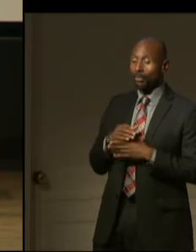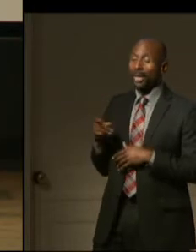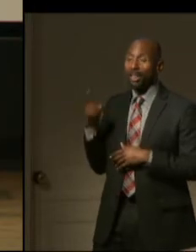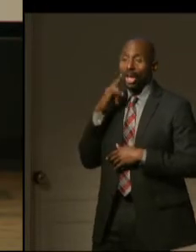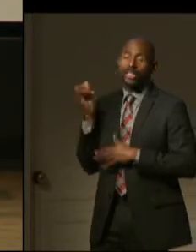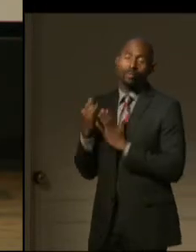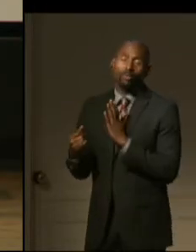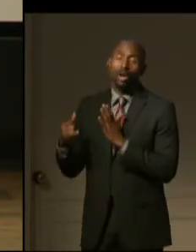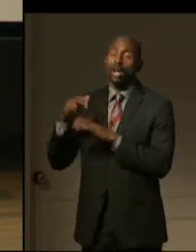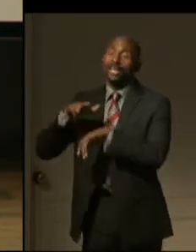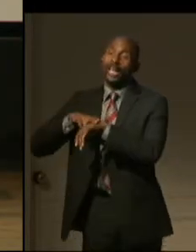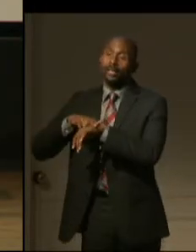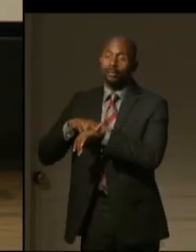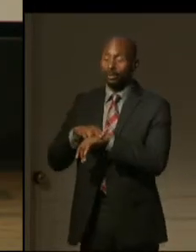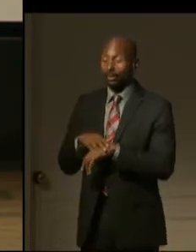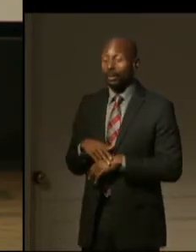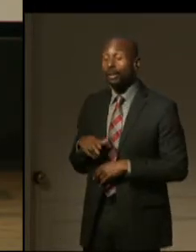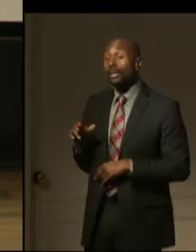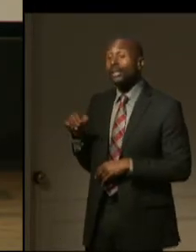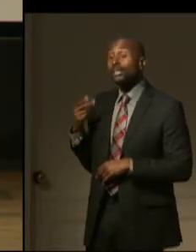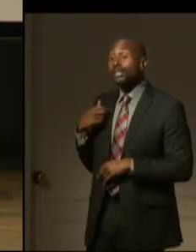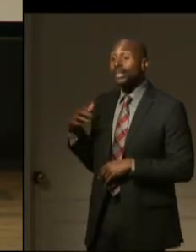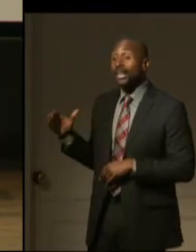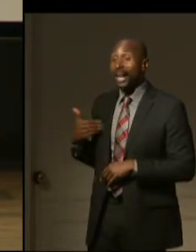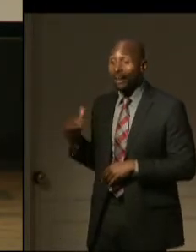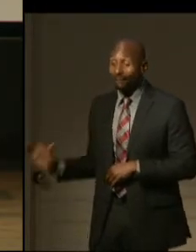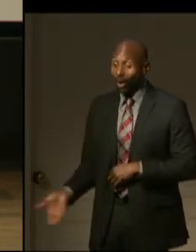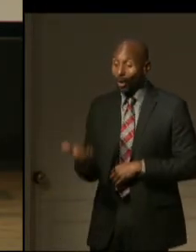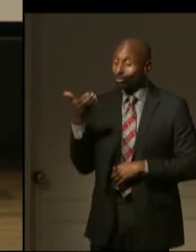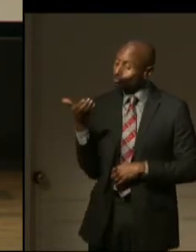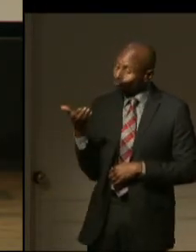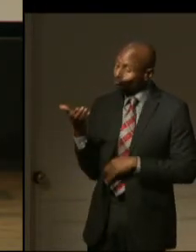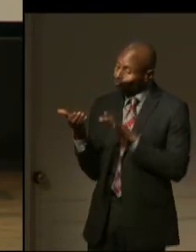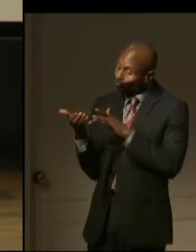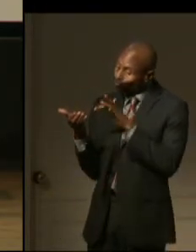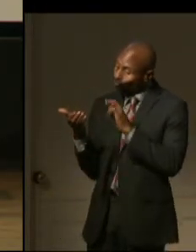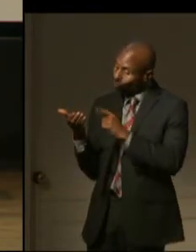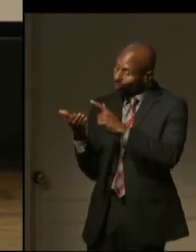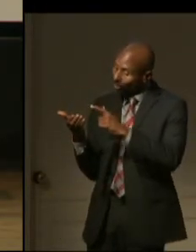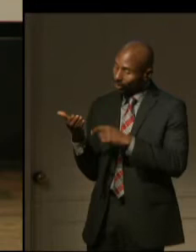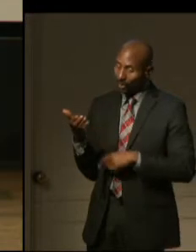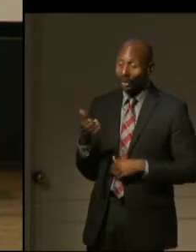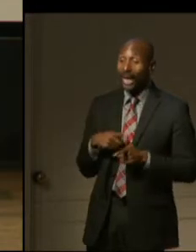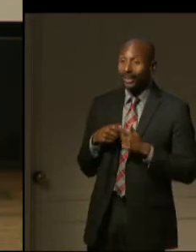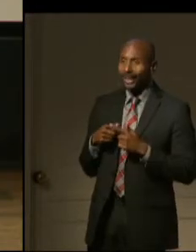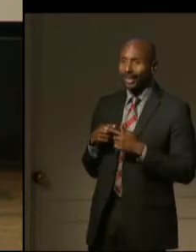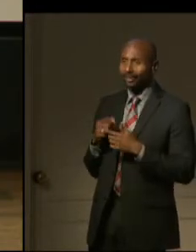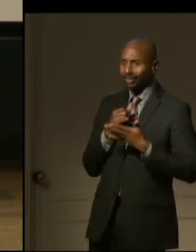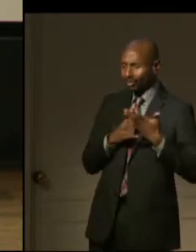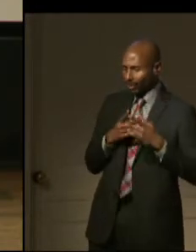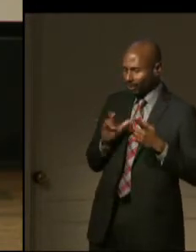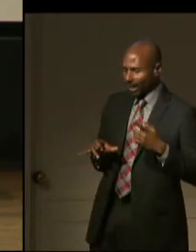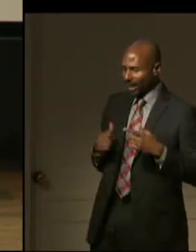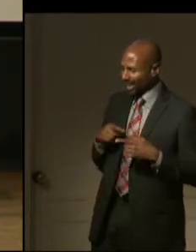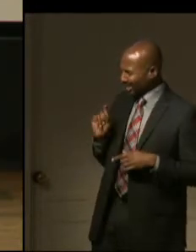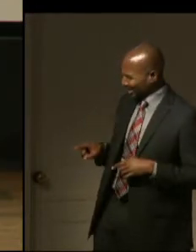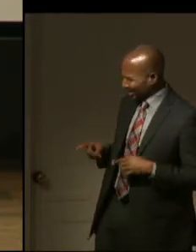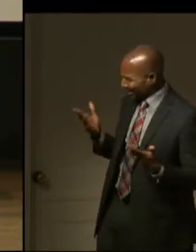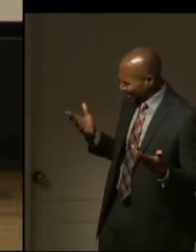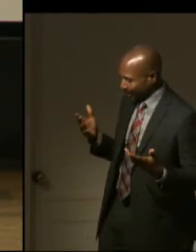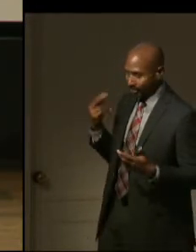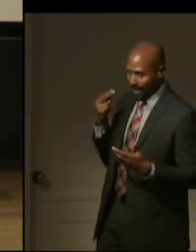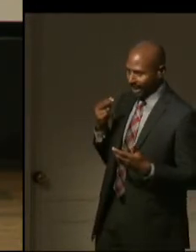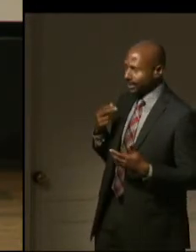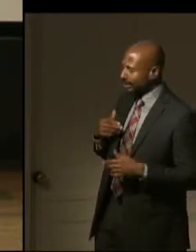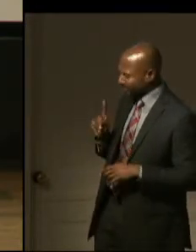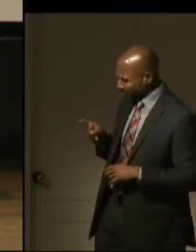she pulled up an image from her phone and started drawing that. And when I asked Frankie, I said, Frankie, we're in the national park. Isn't there something you want